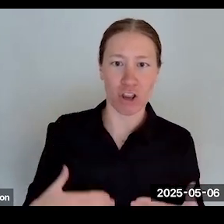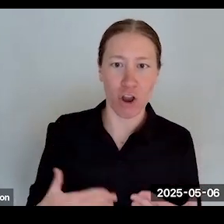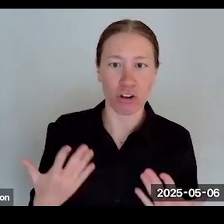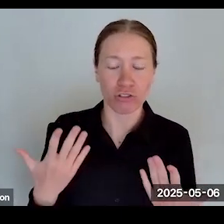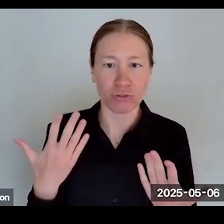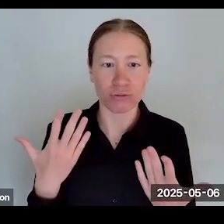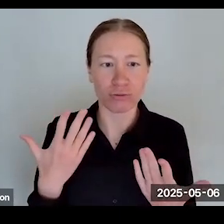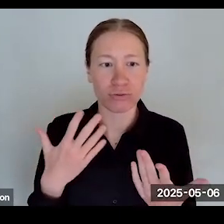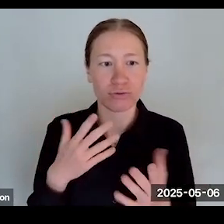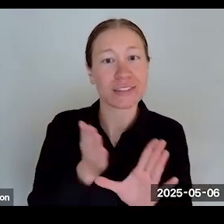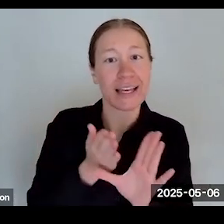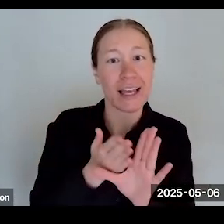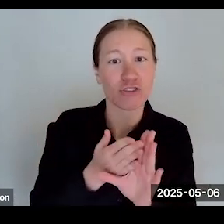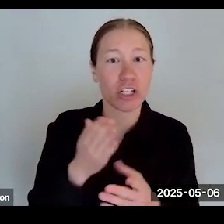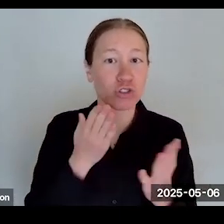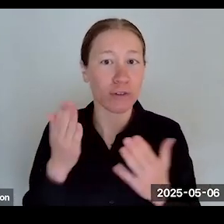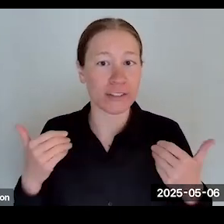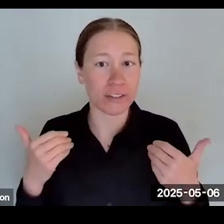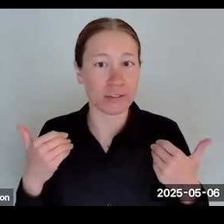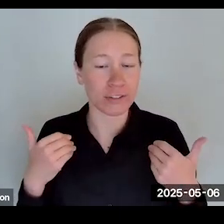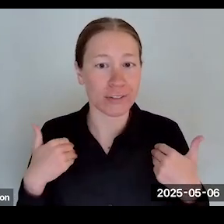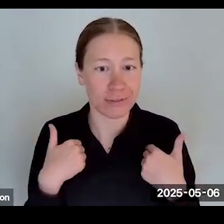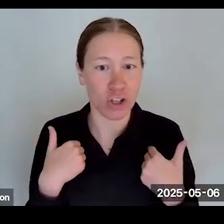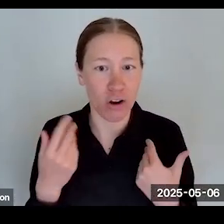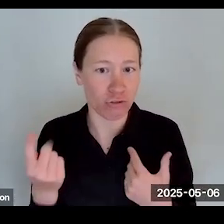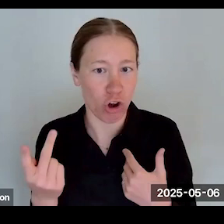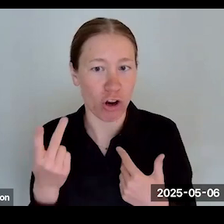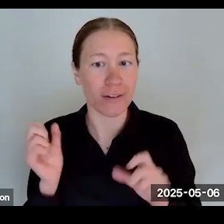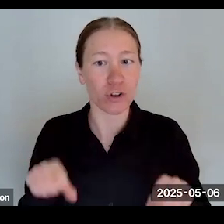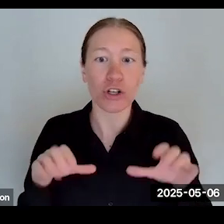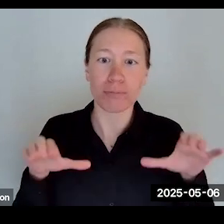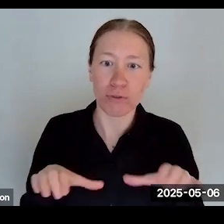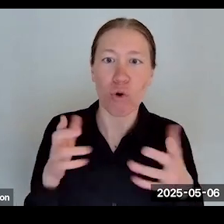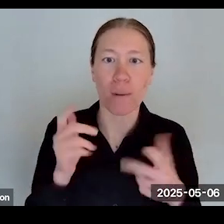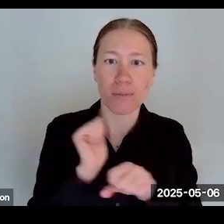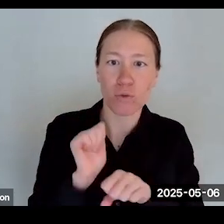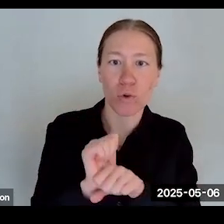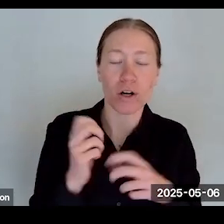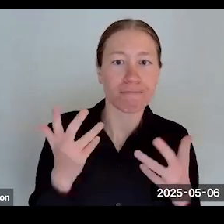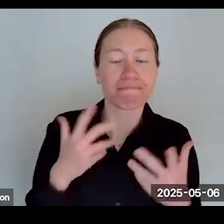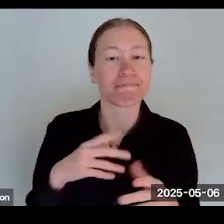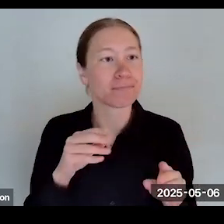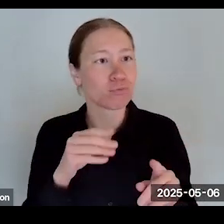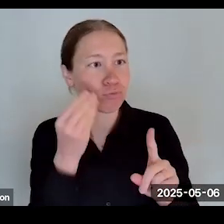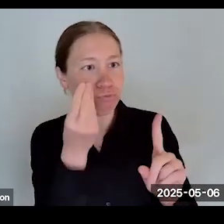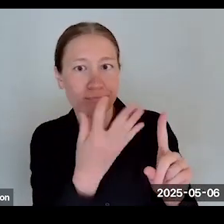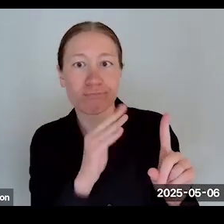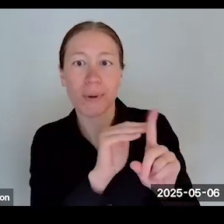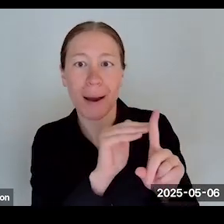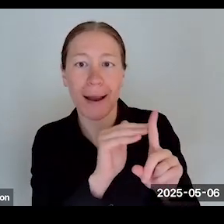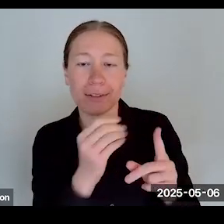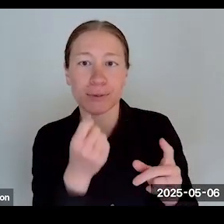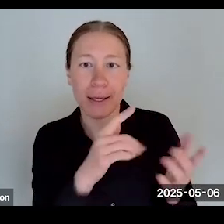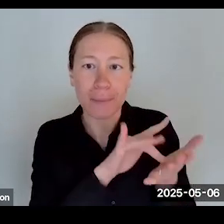of episodes and lessen effects. This could include performing tasks like providing reminders to take medicine, performing room